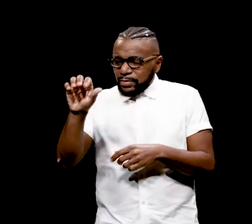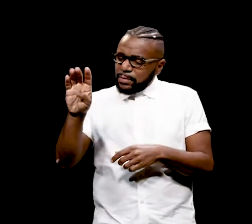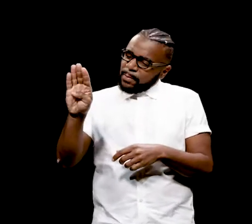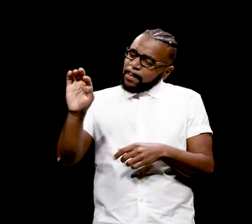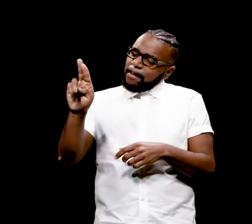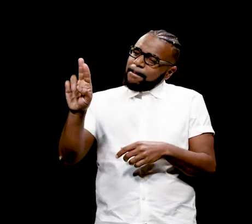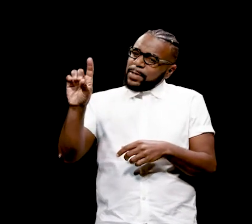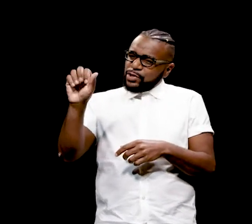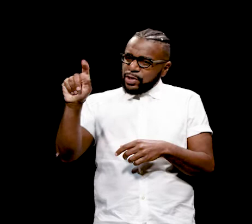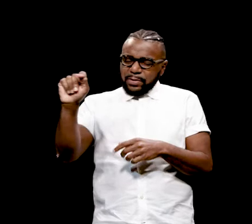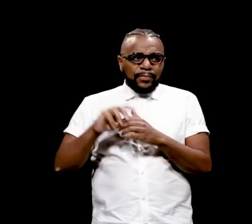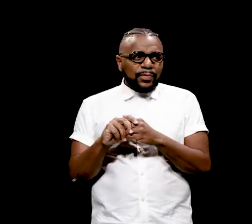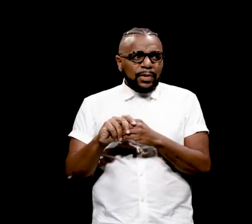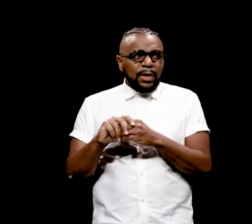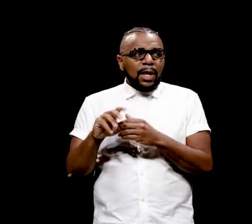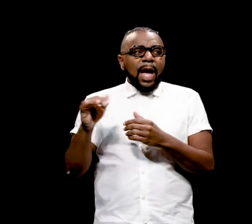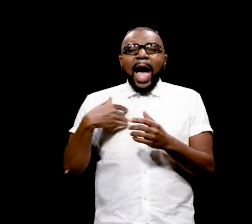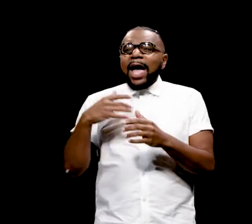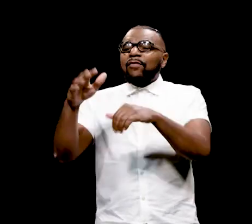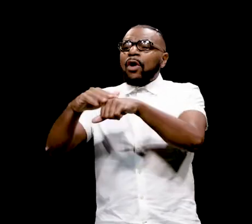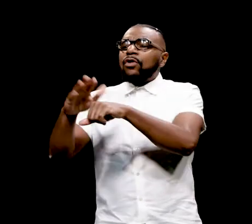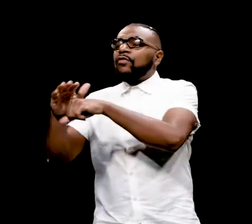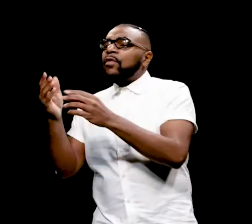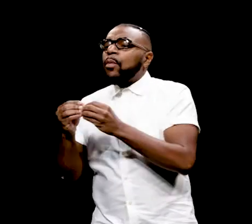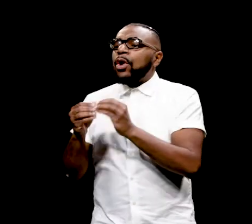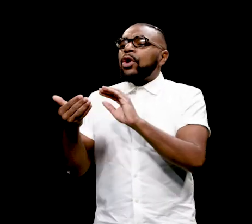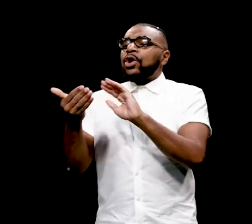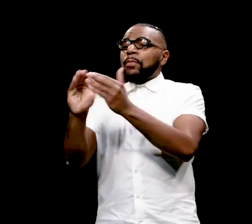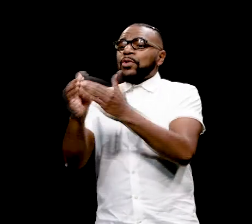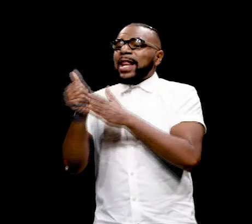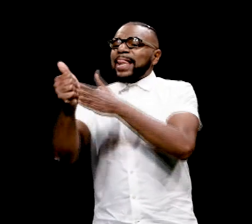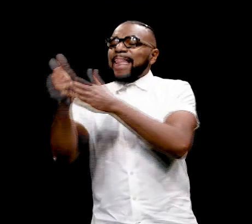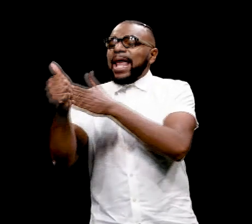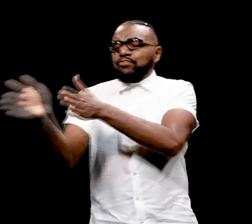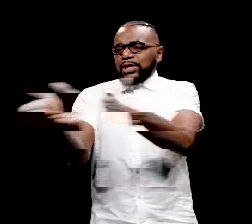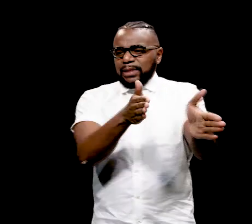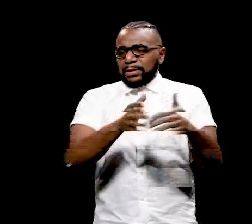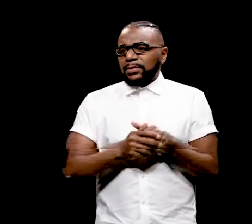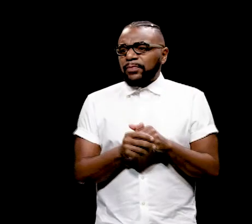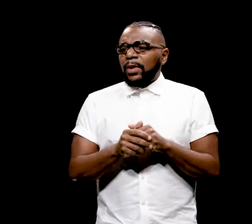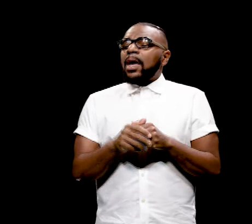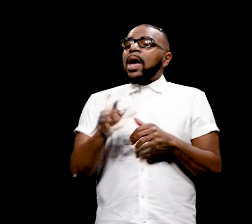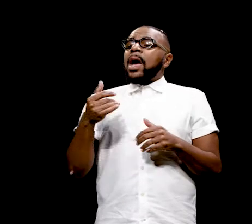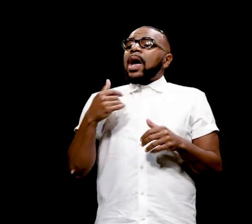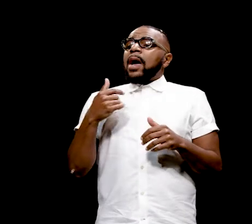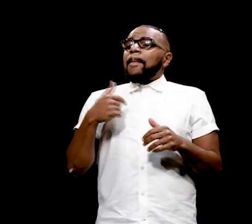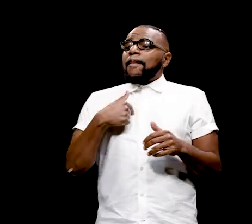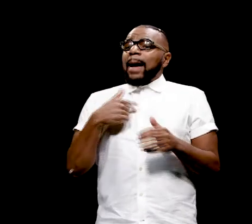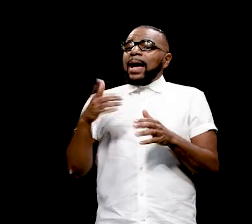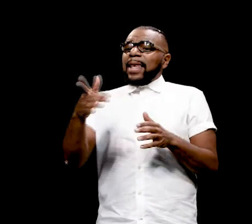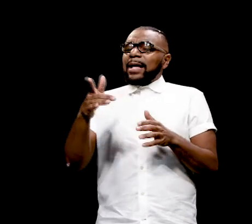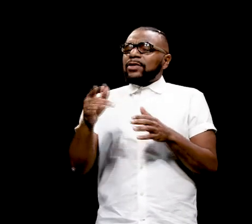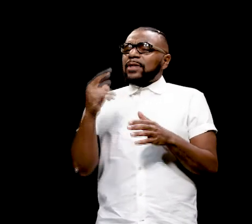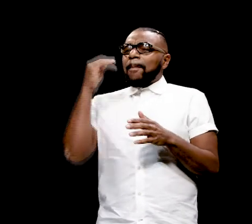with urgency. I've called for community-led planning processes. So in my housing plan, there's a concept, Minneapolis is leading